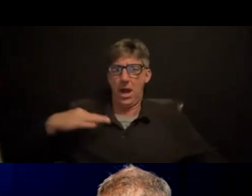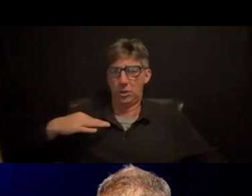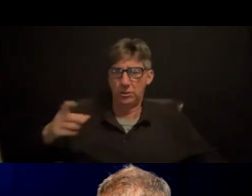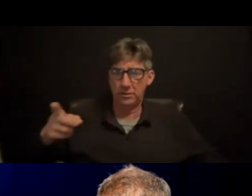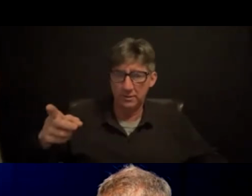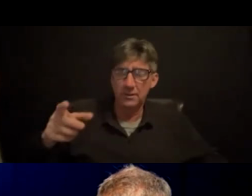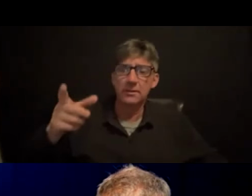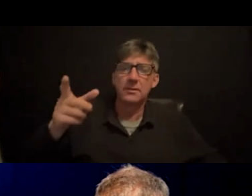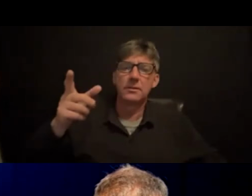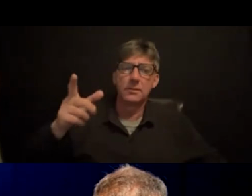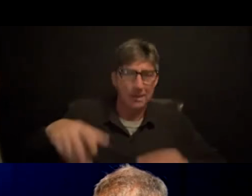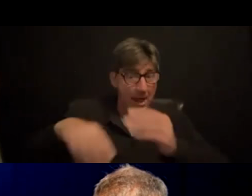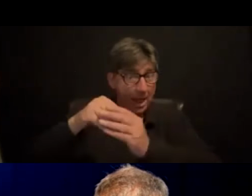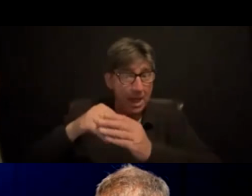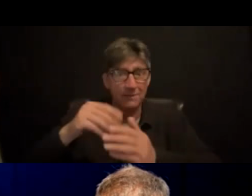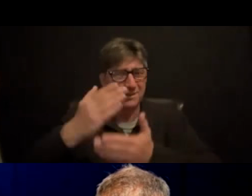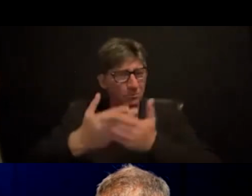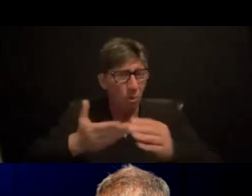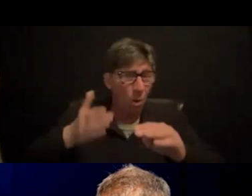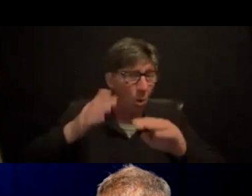capacity if we do see certain trains that are getting